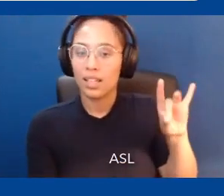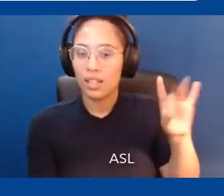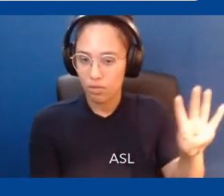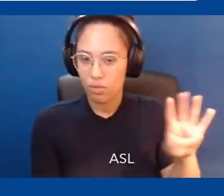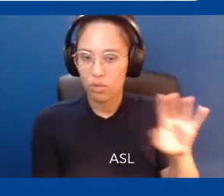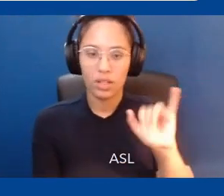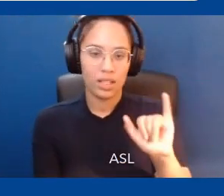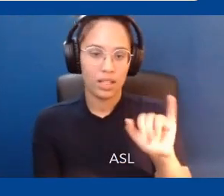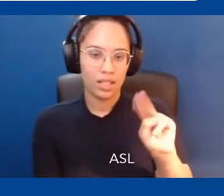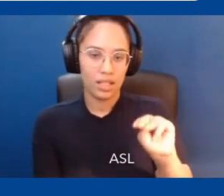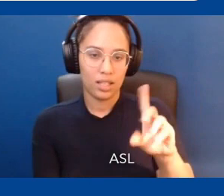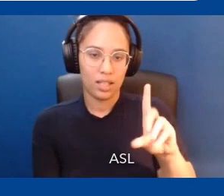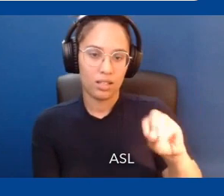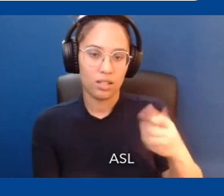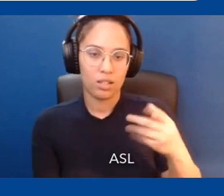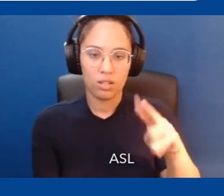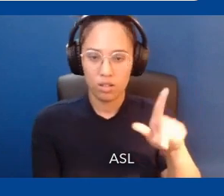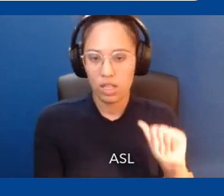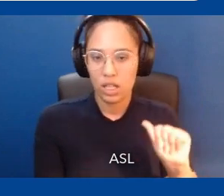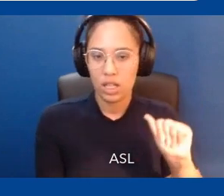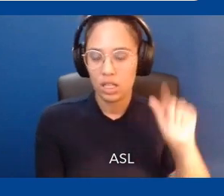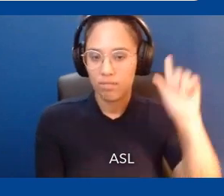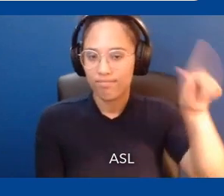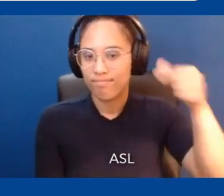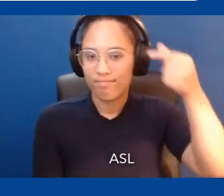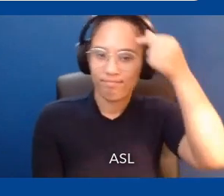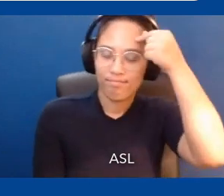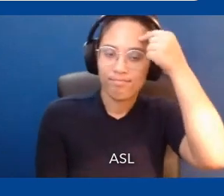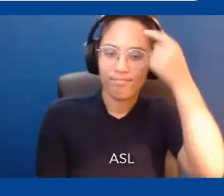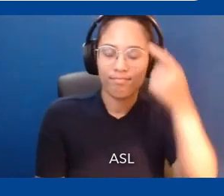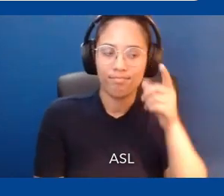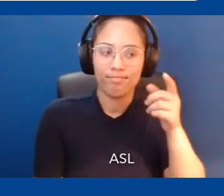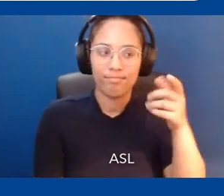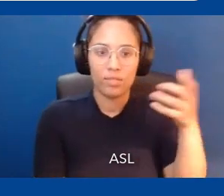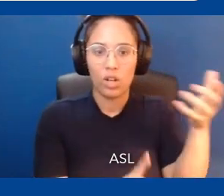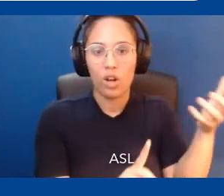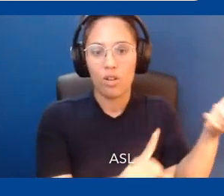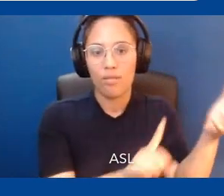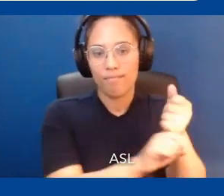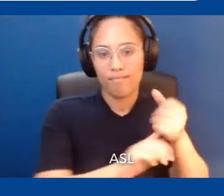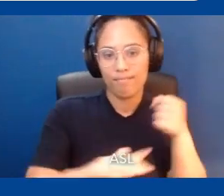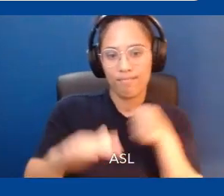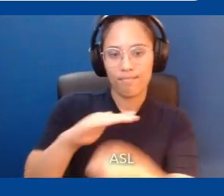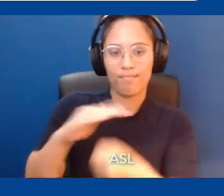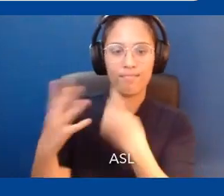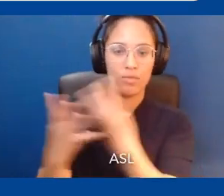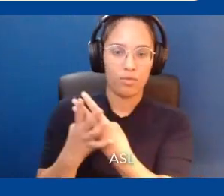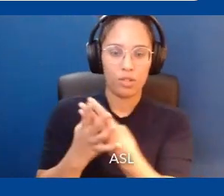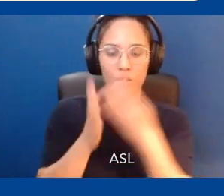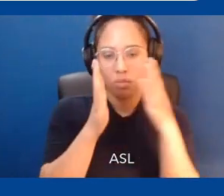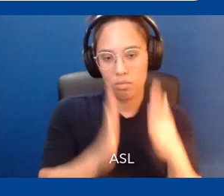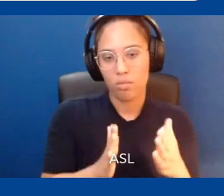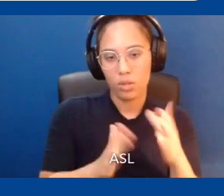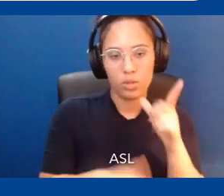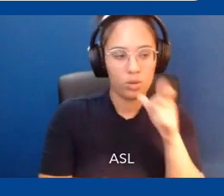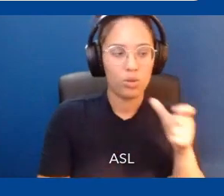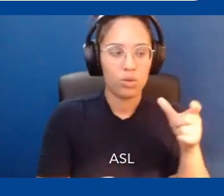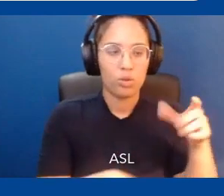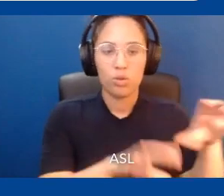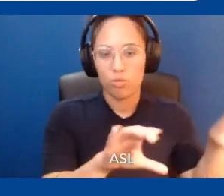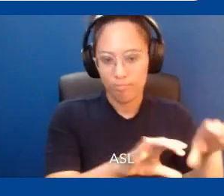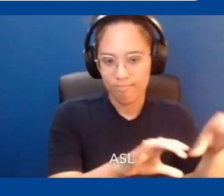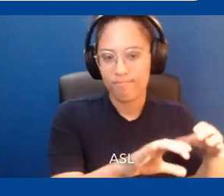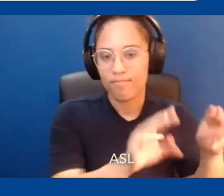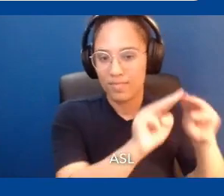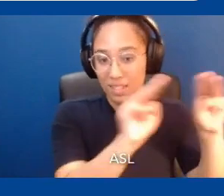arrested uh, the curator of the museum and kill him eventually,